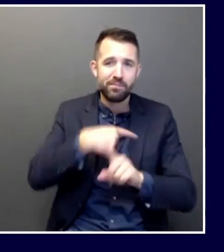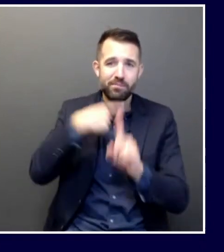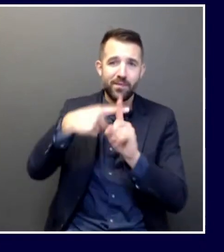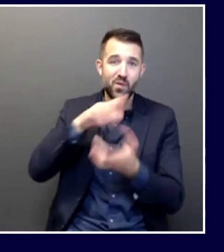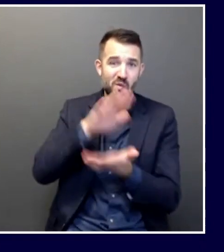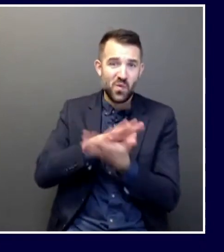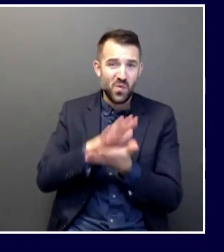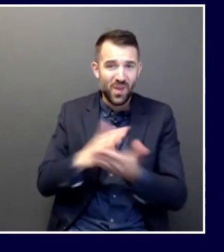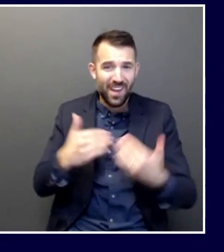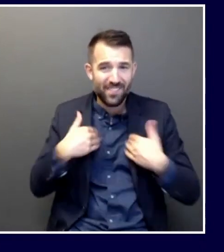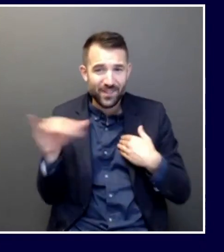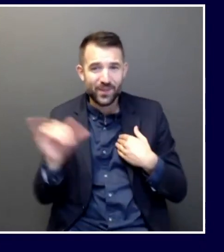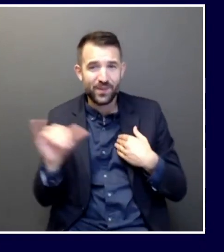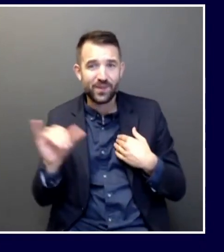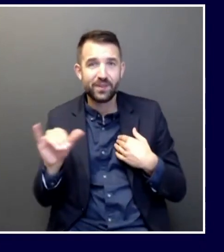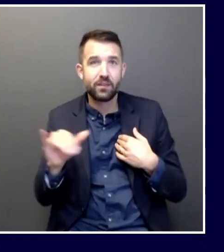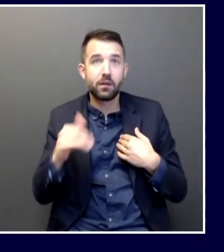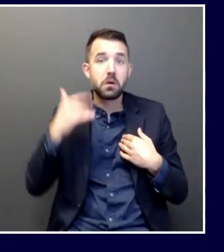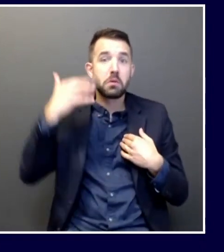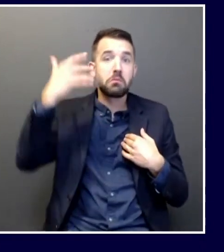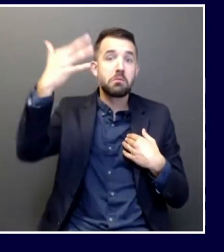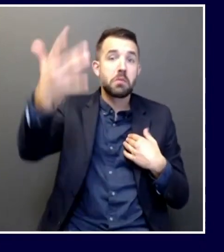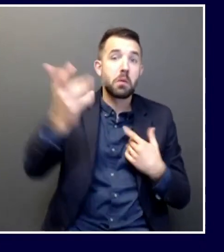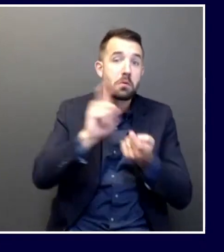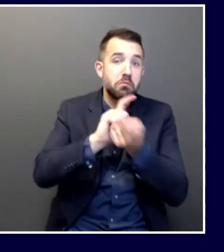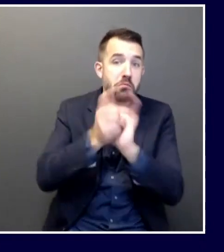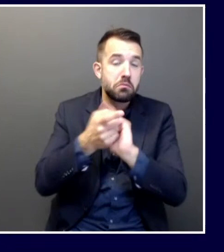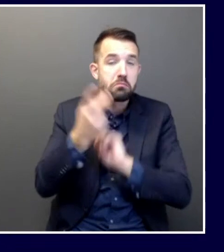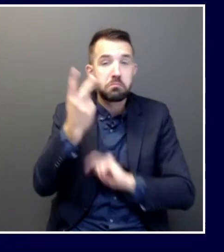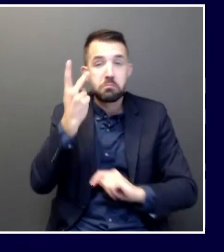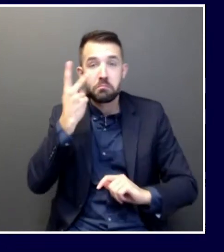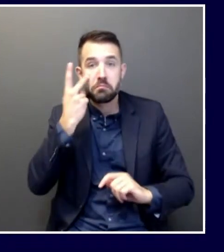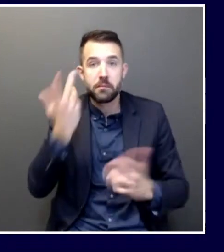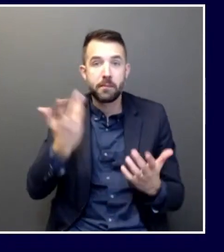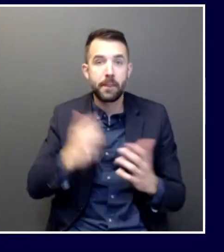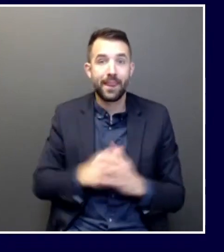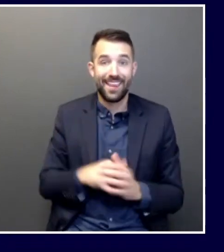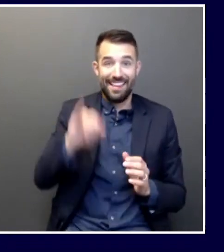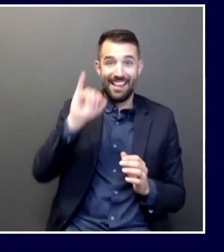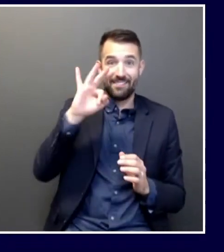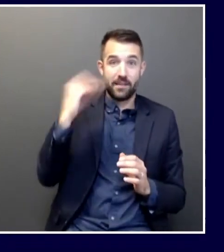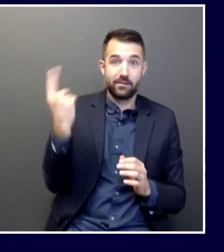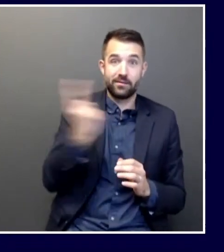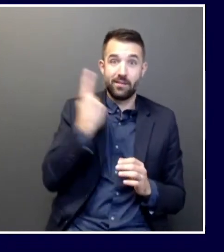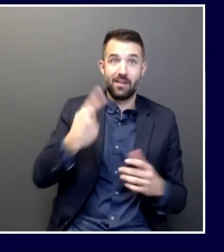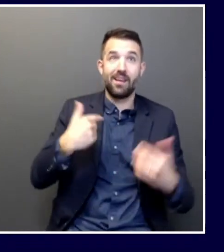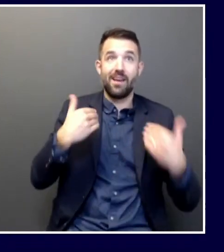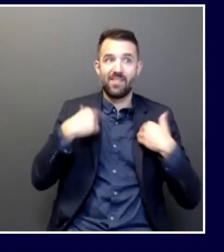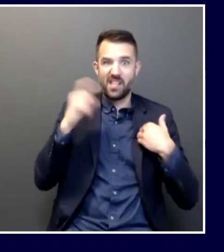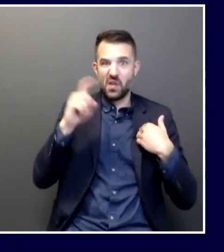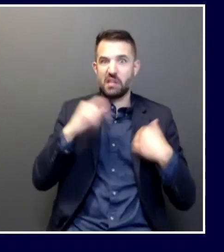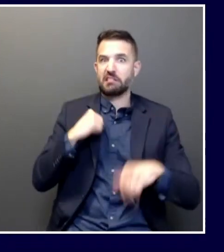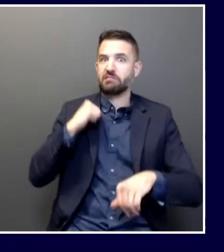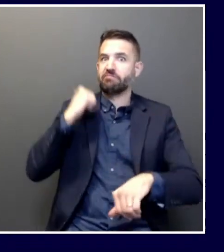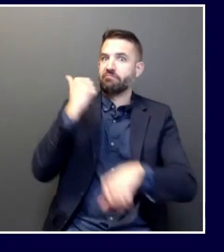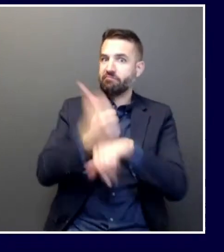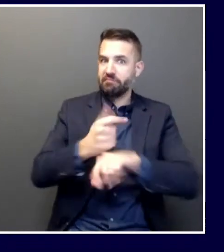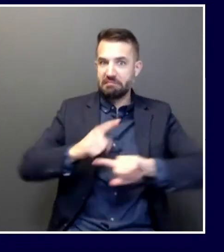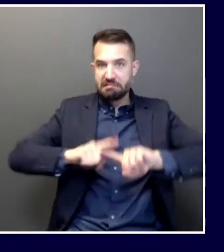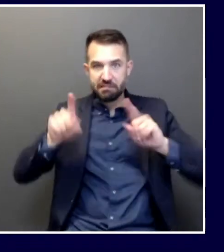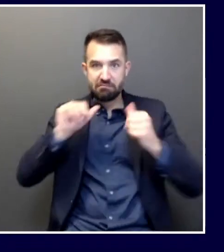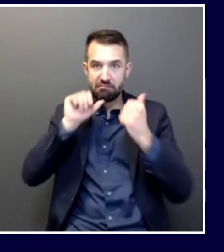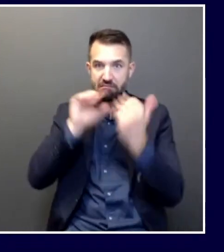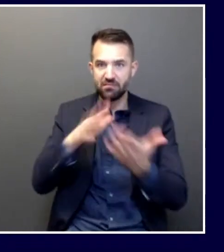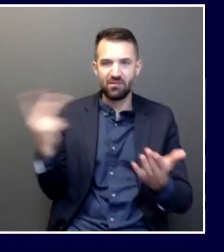could change. And if that changes, if we see demand that we need to meet through vaccination efforts, Commissioner Lambert and I won't hesitate to call in